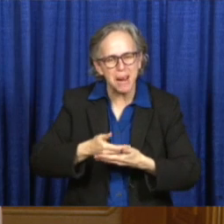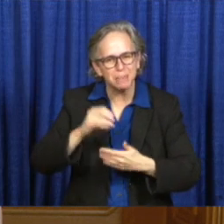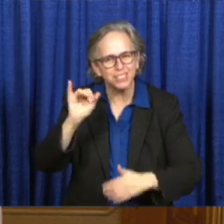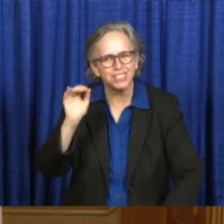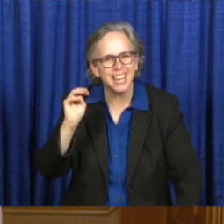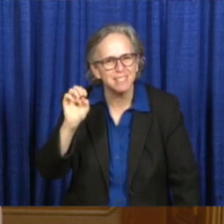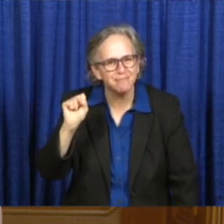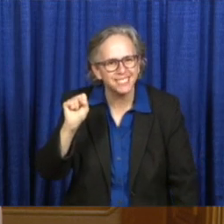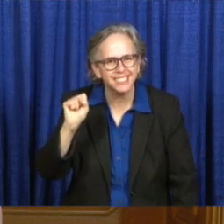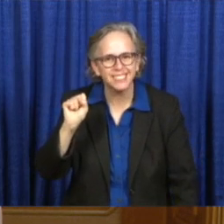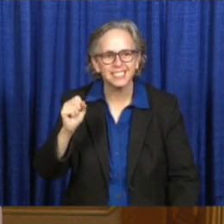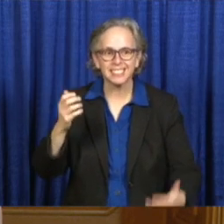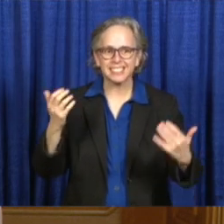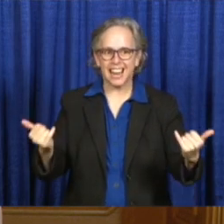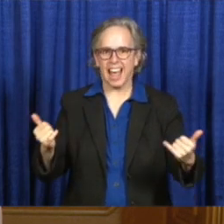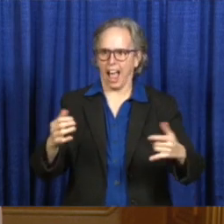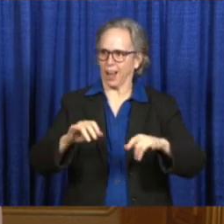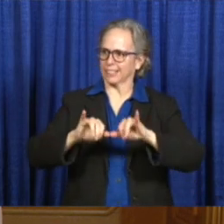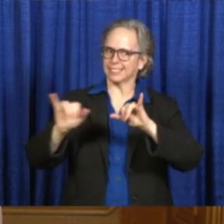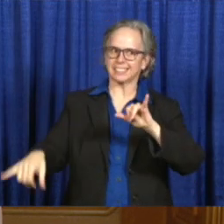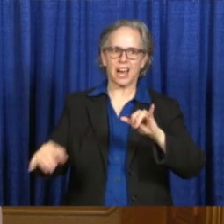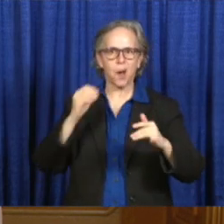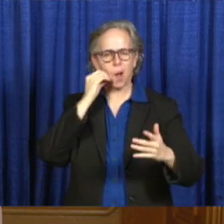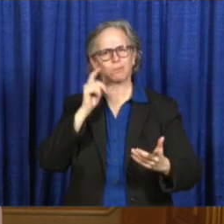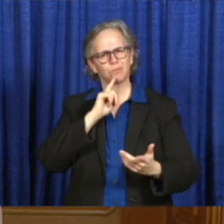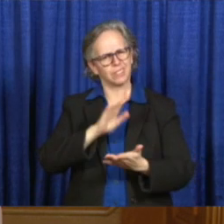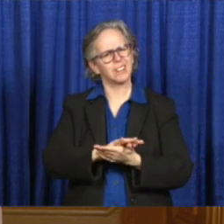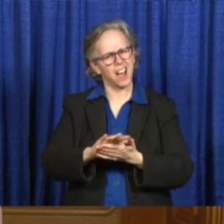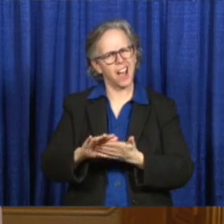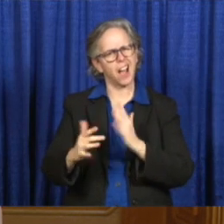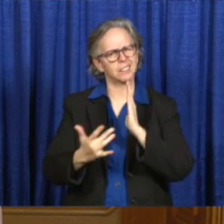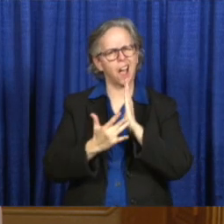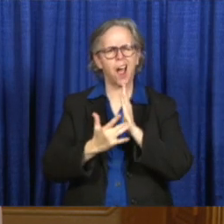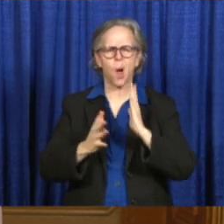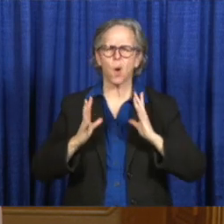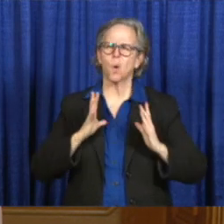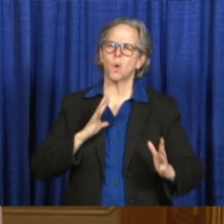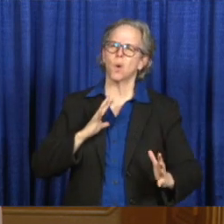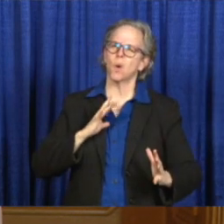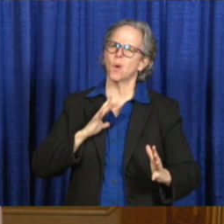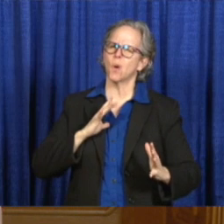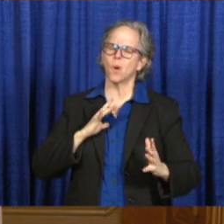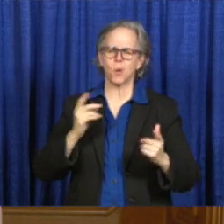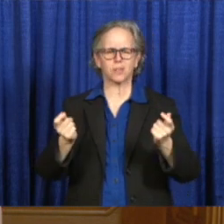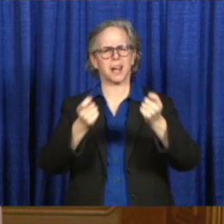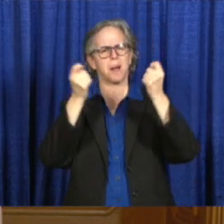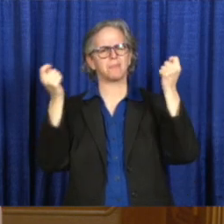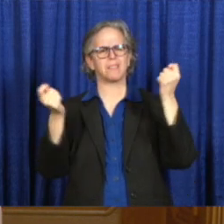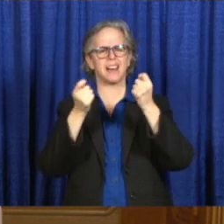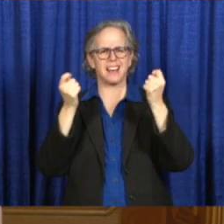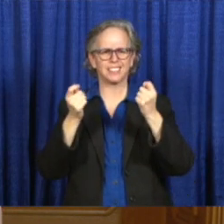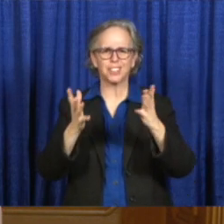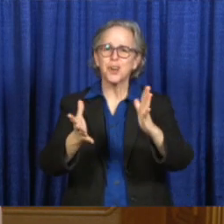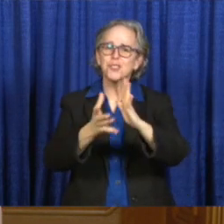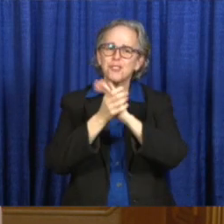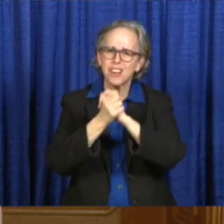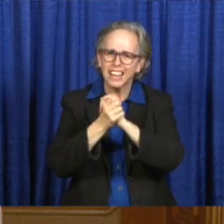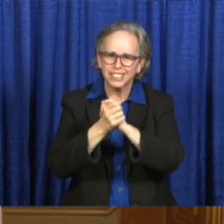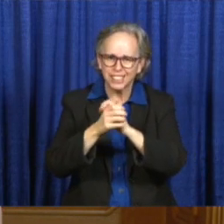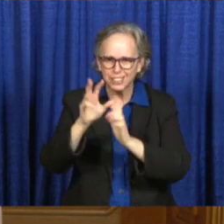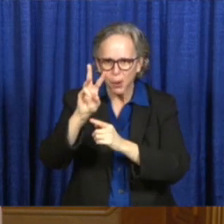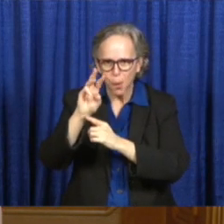So that's pretty neat. Great story. So congratulations to the Wick family,